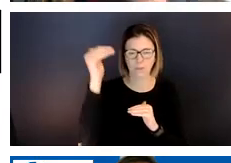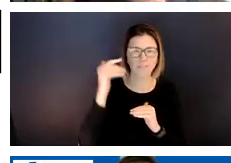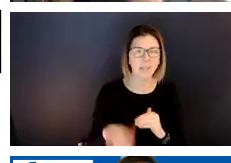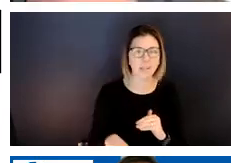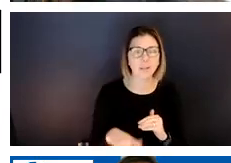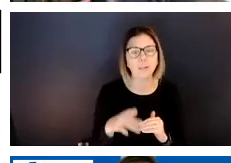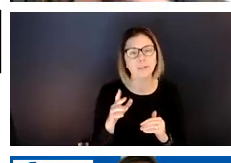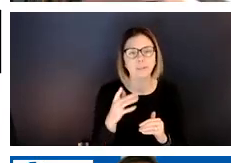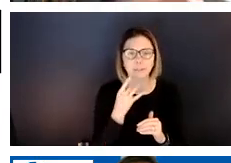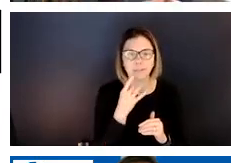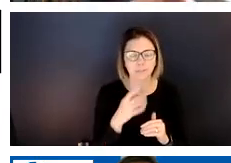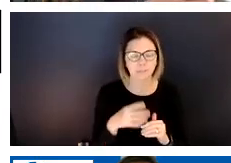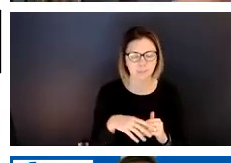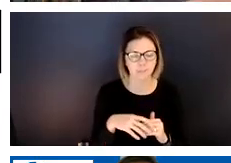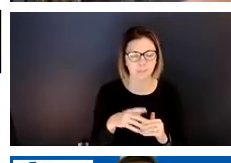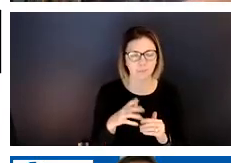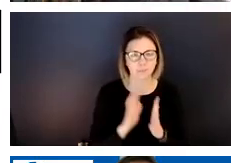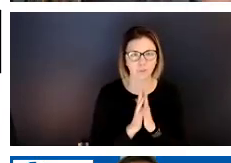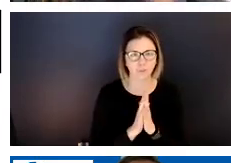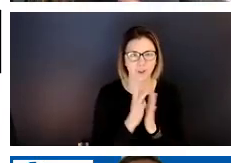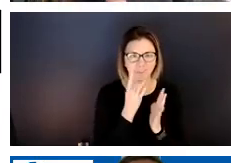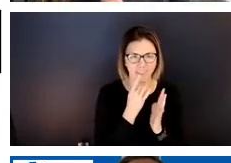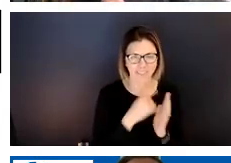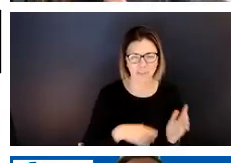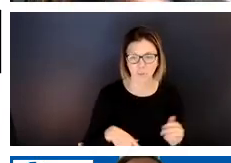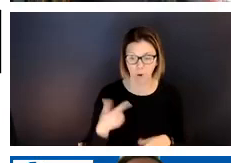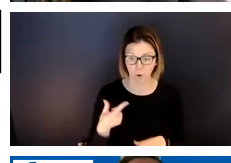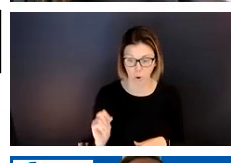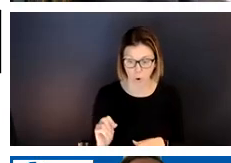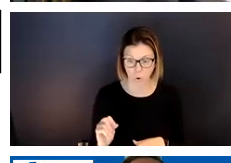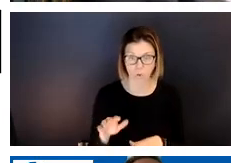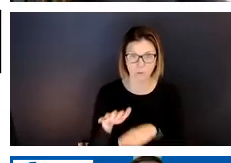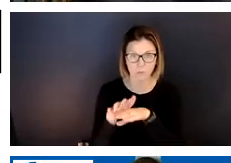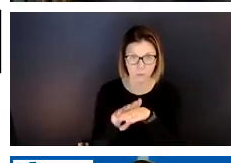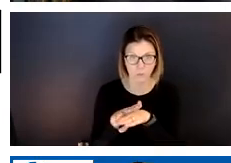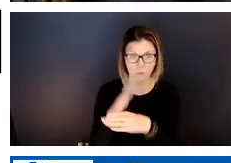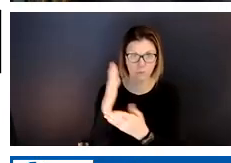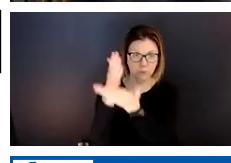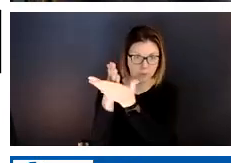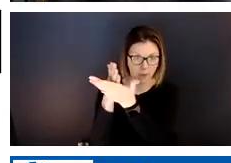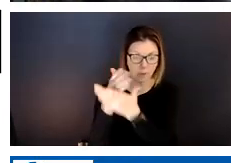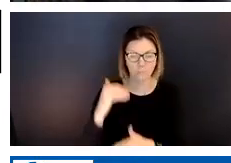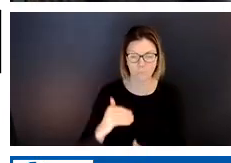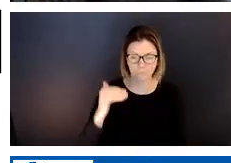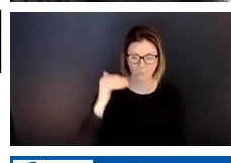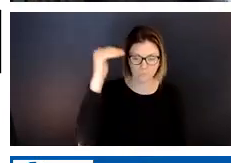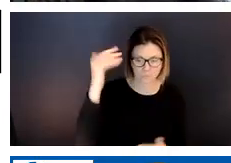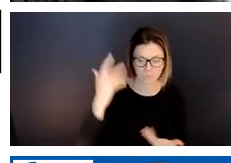of go, slow down, stop. But we try to use this in a very